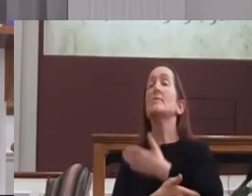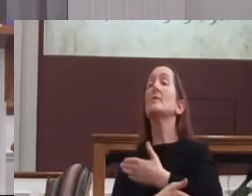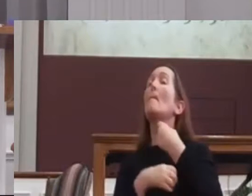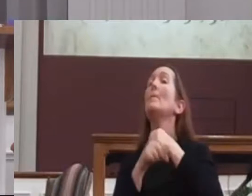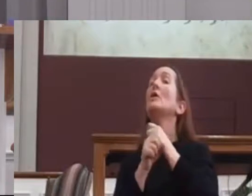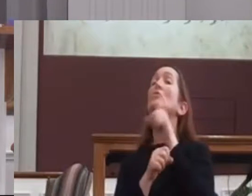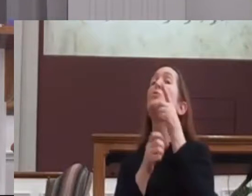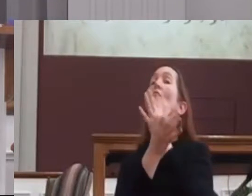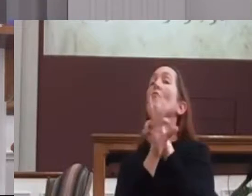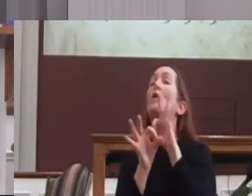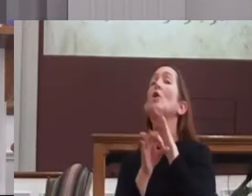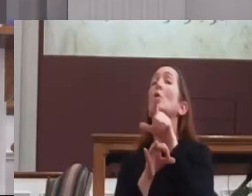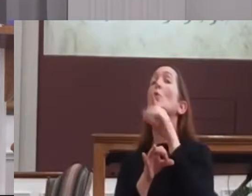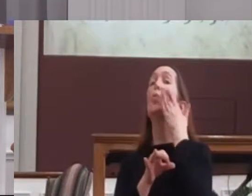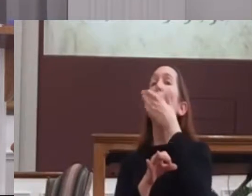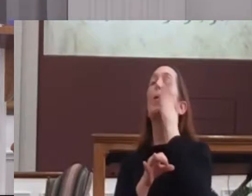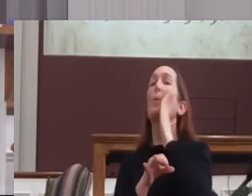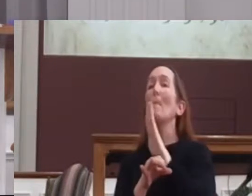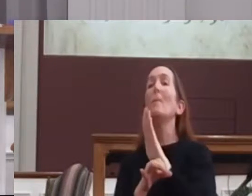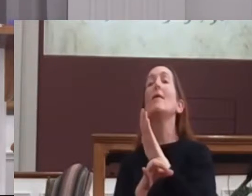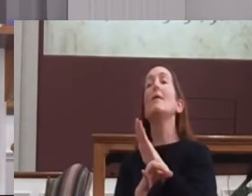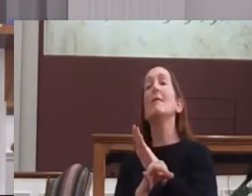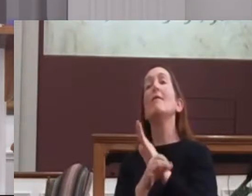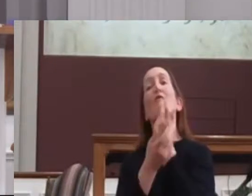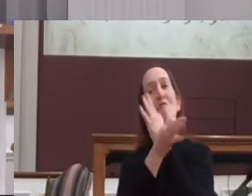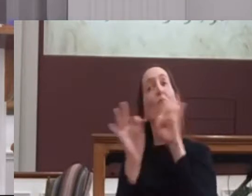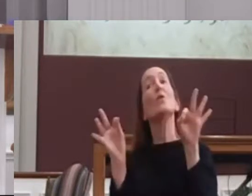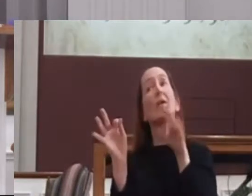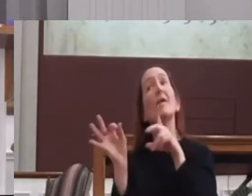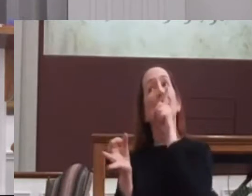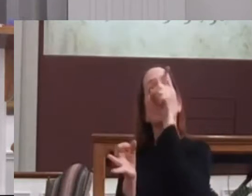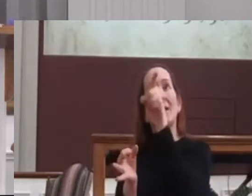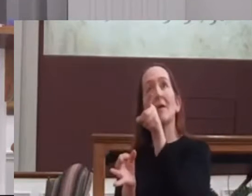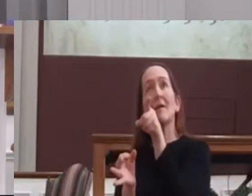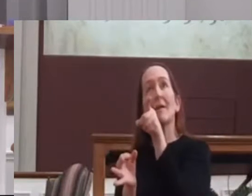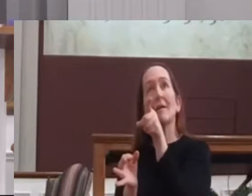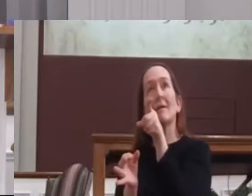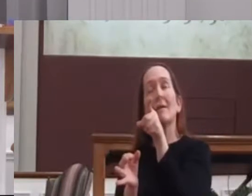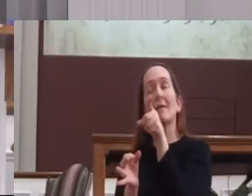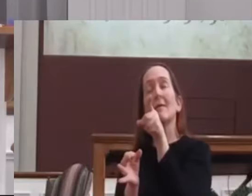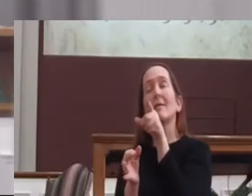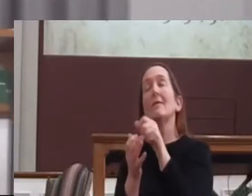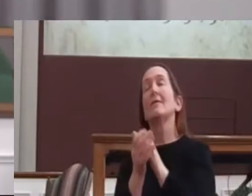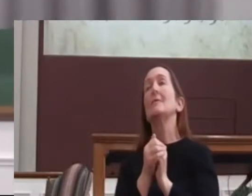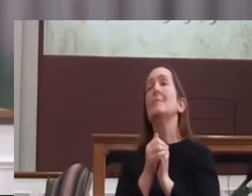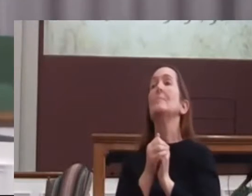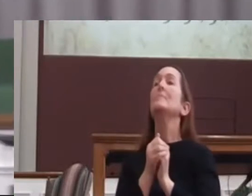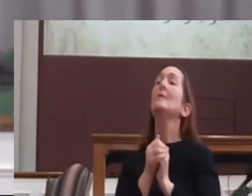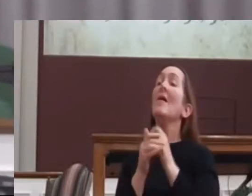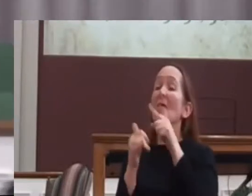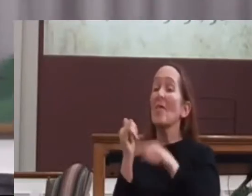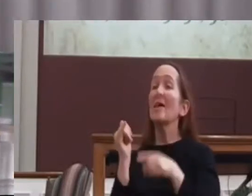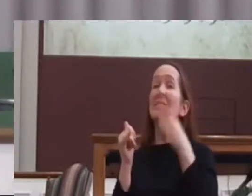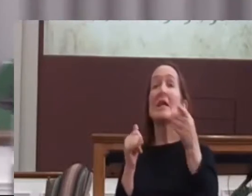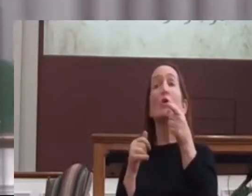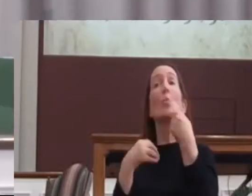So if the Son makes you free, you will be free indeed.